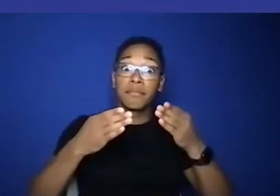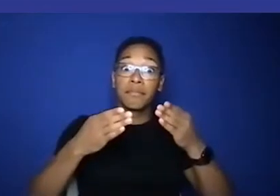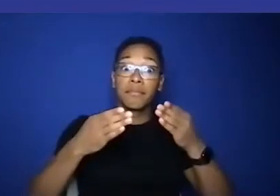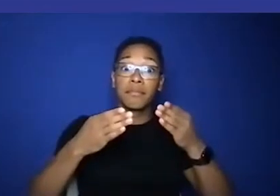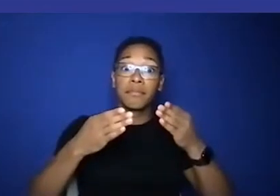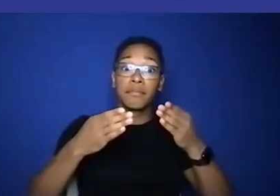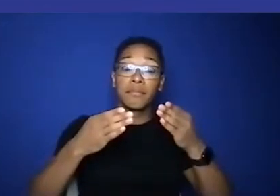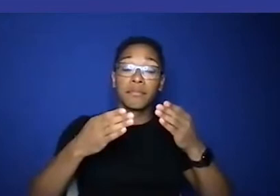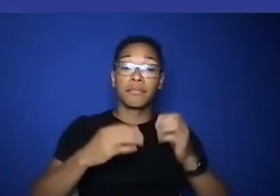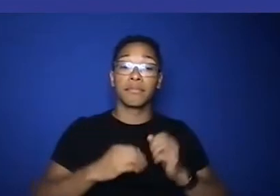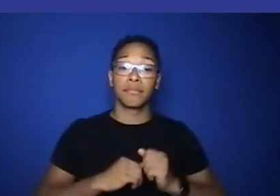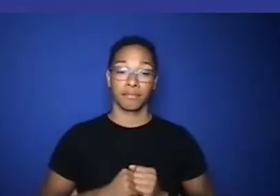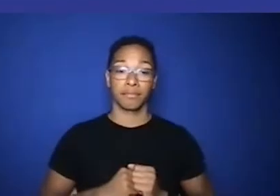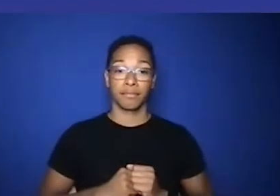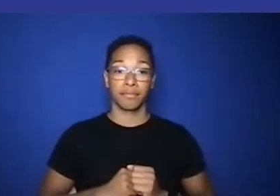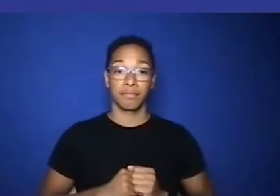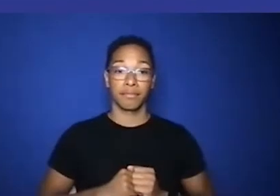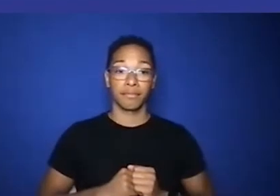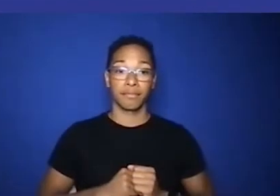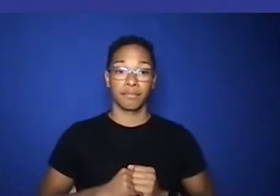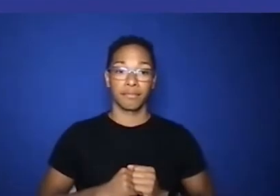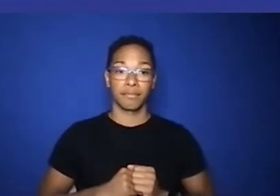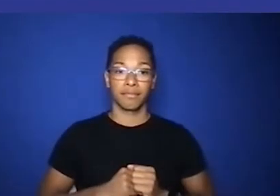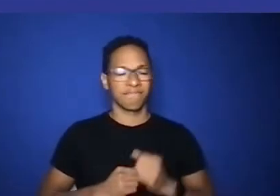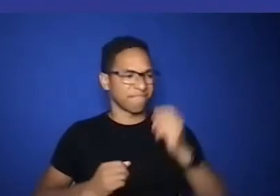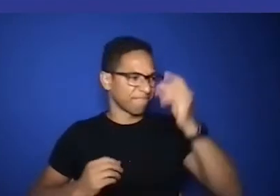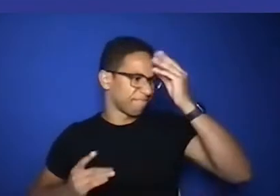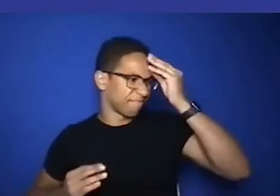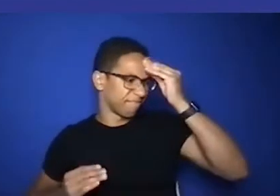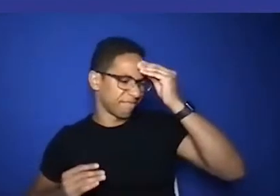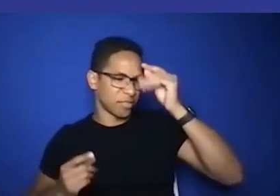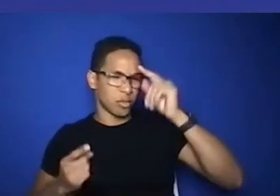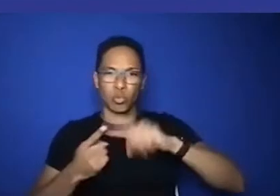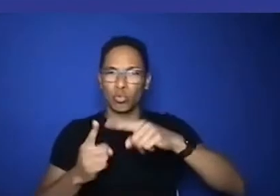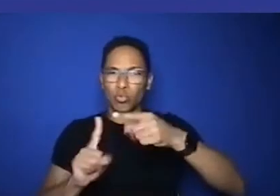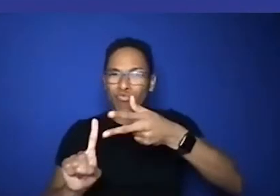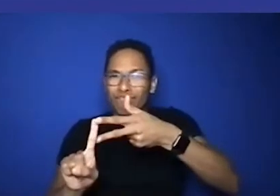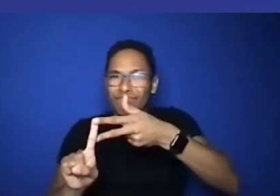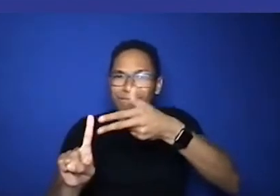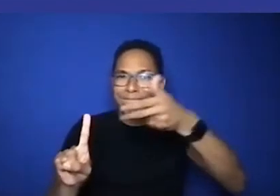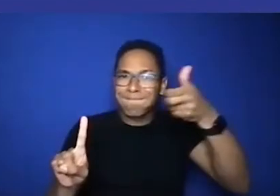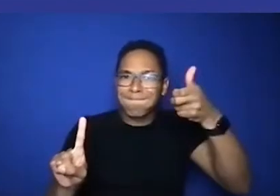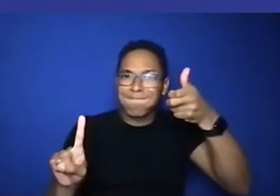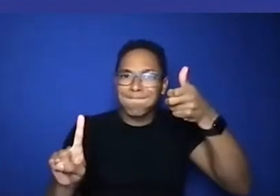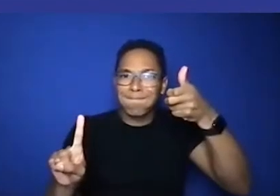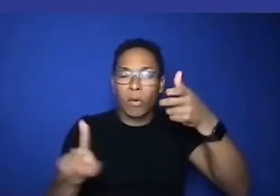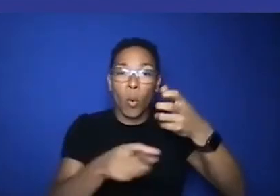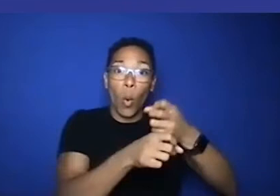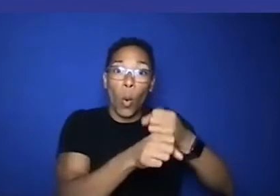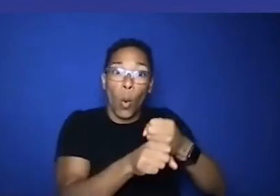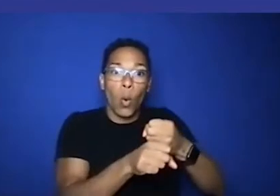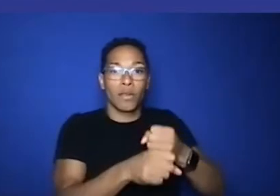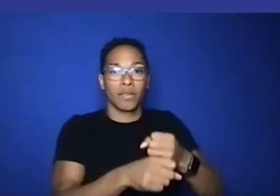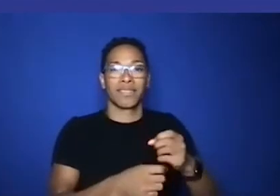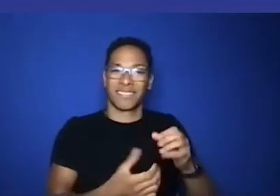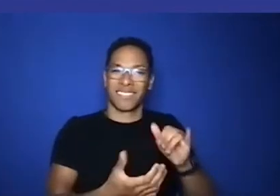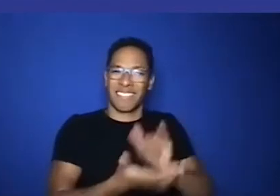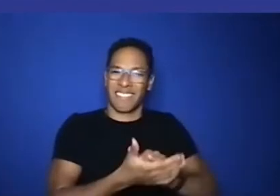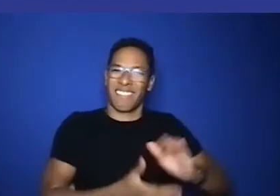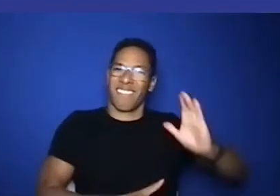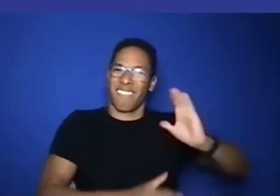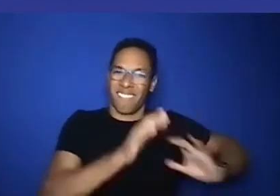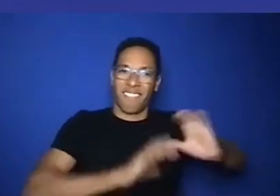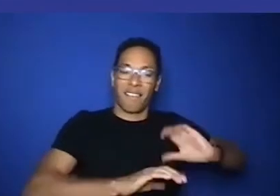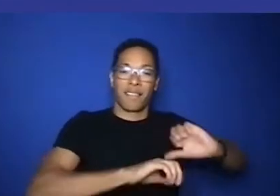the the logics of extraction, of holding, of removal that we're speaking of, the settler colonial logics that have